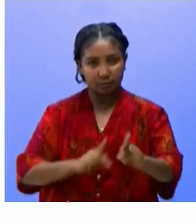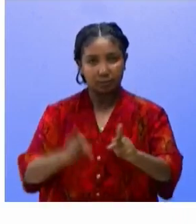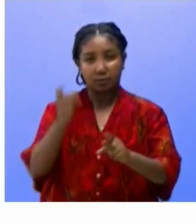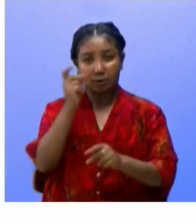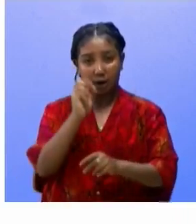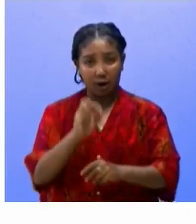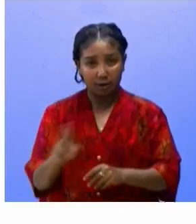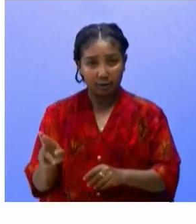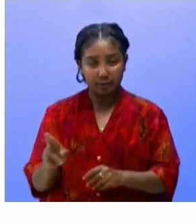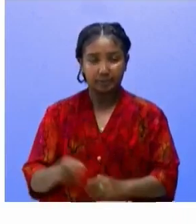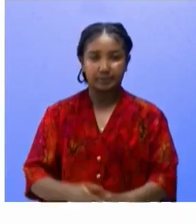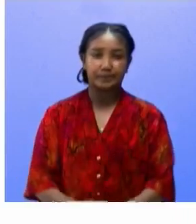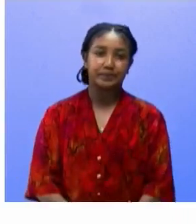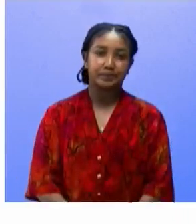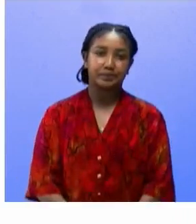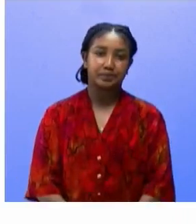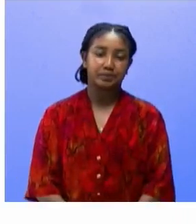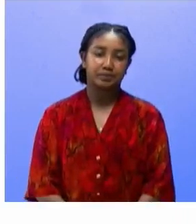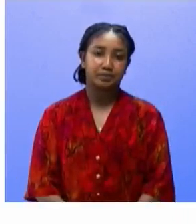are